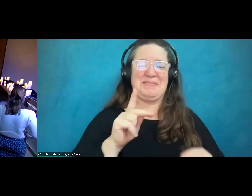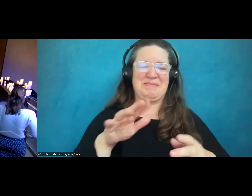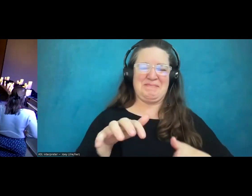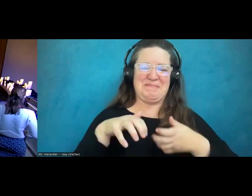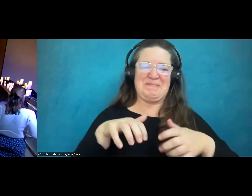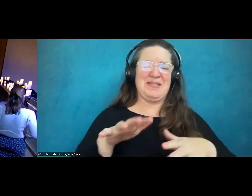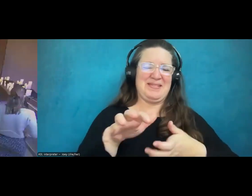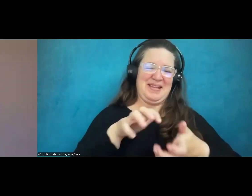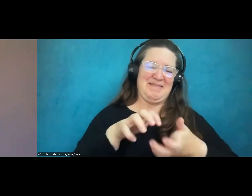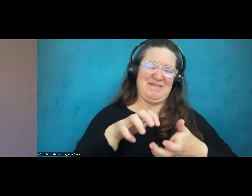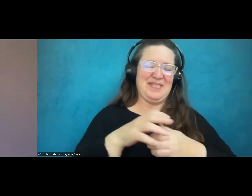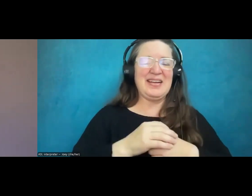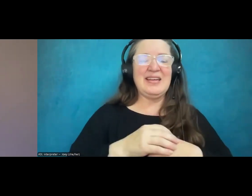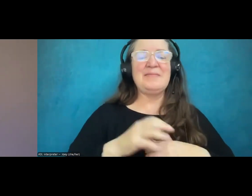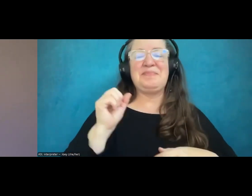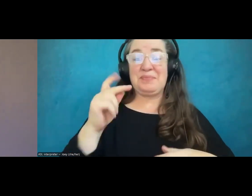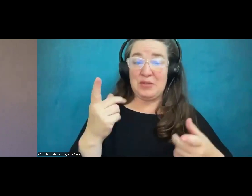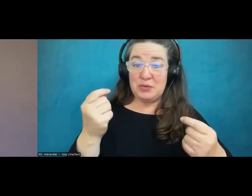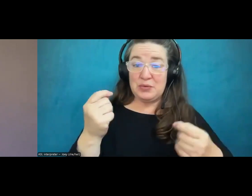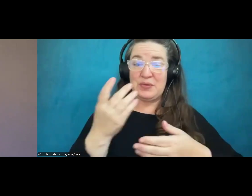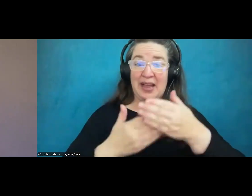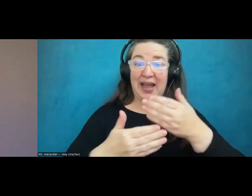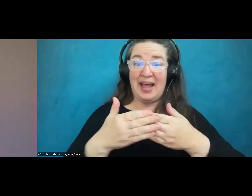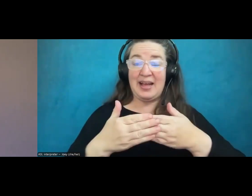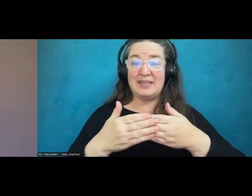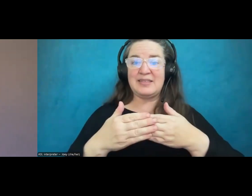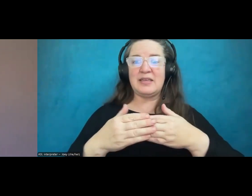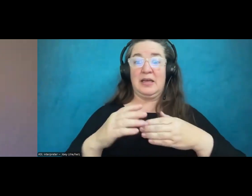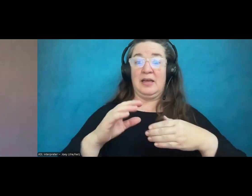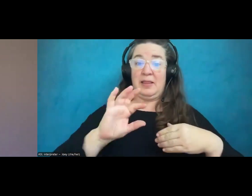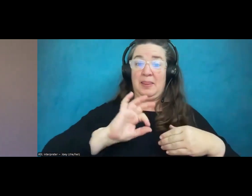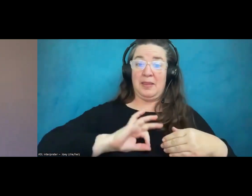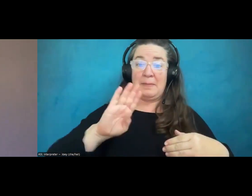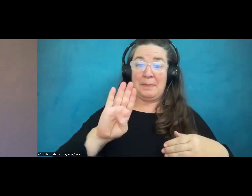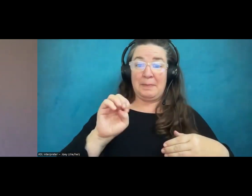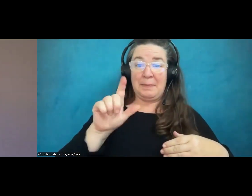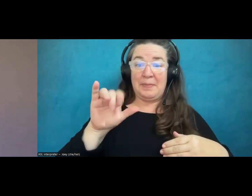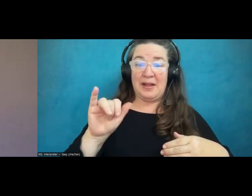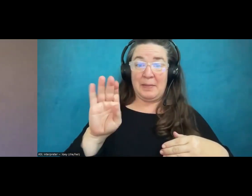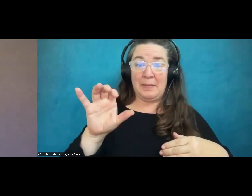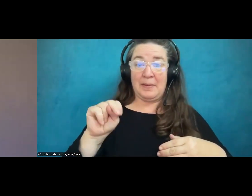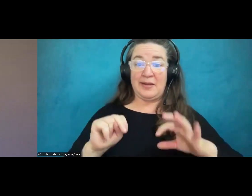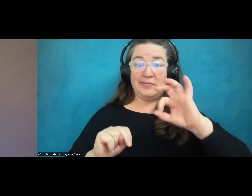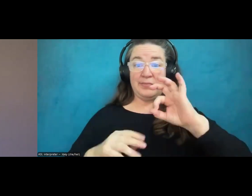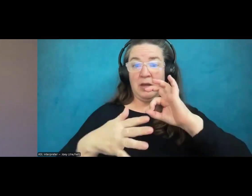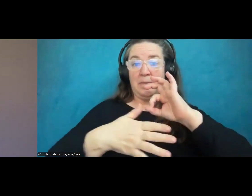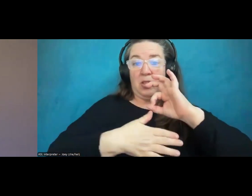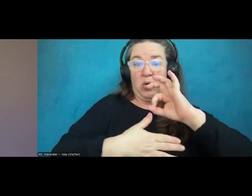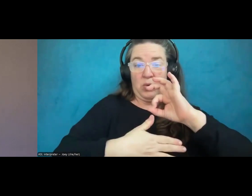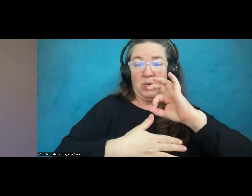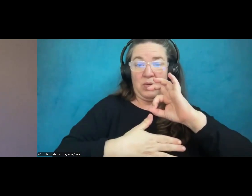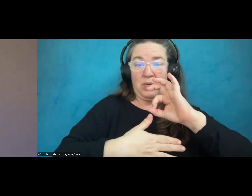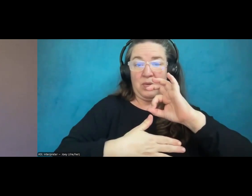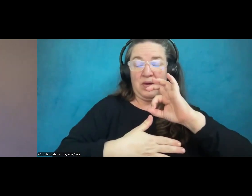we're gonna put our hands below our belly button, on our belly, and then we're just gonna pay attention when we breathe in. We wanna feel that